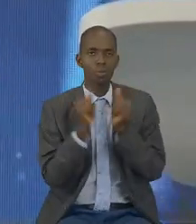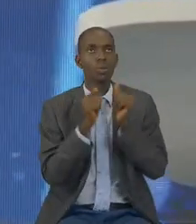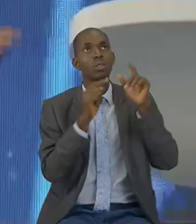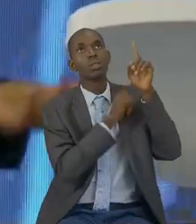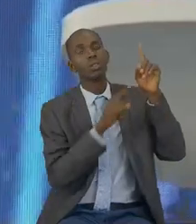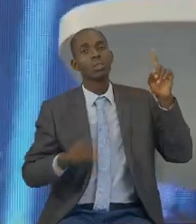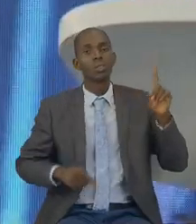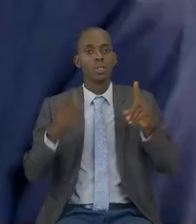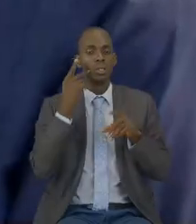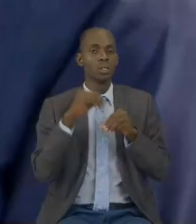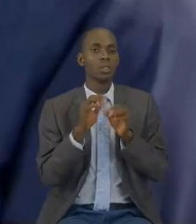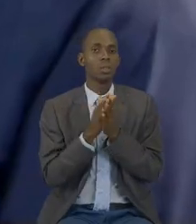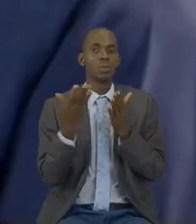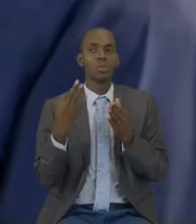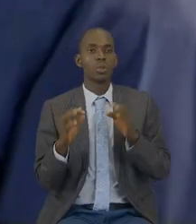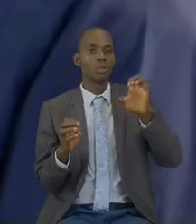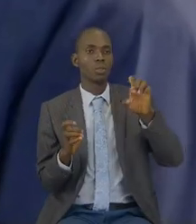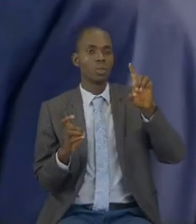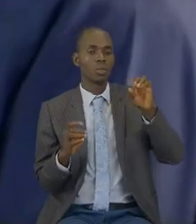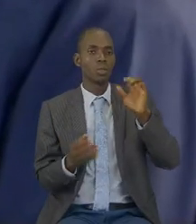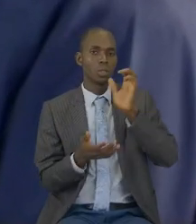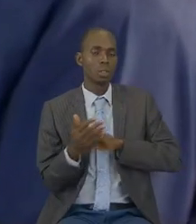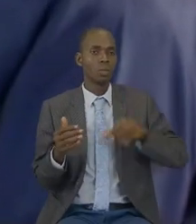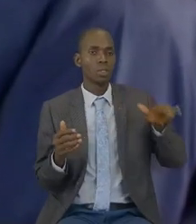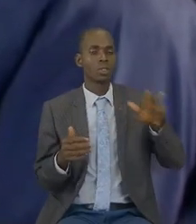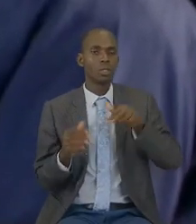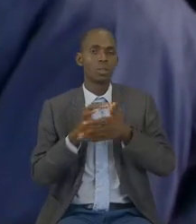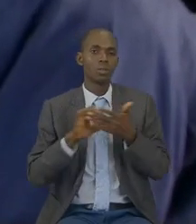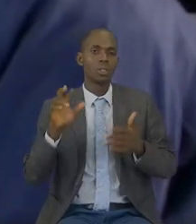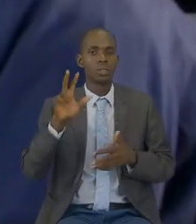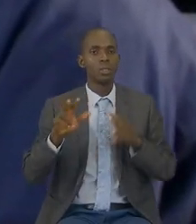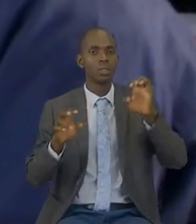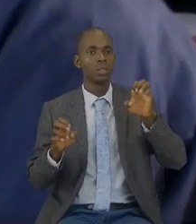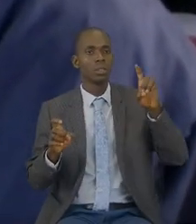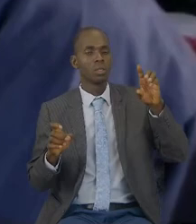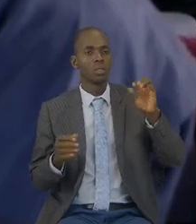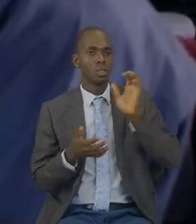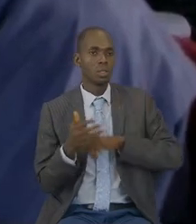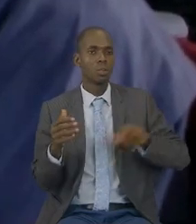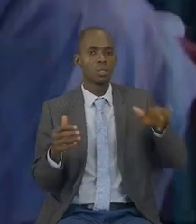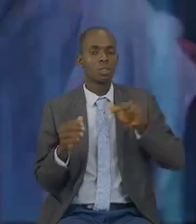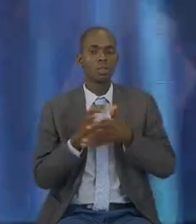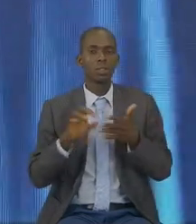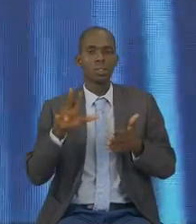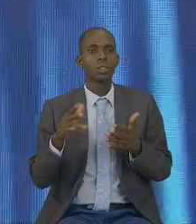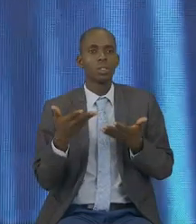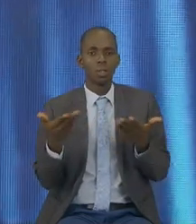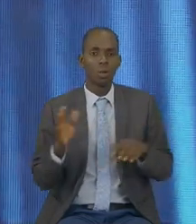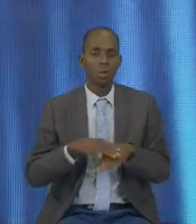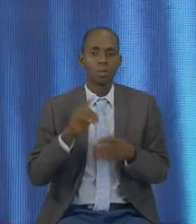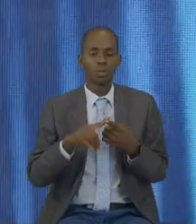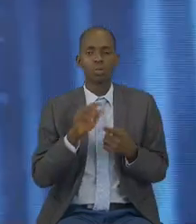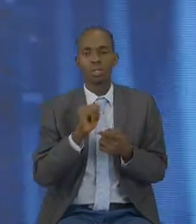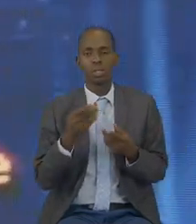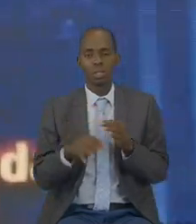at Exodus chapter 33, and I'm reading from verse 3. It says there, unto a land flowing with